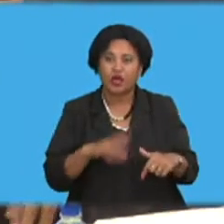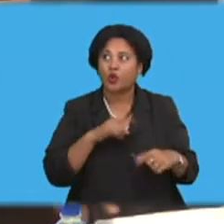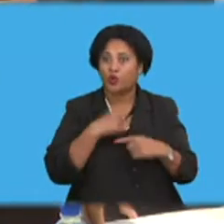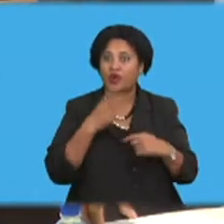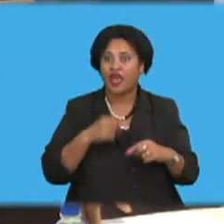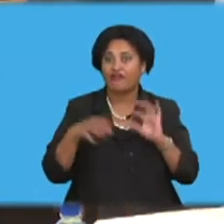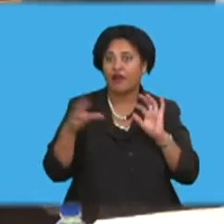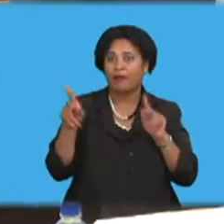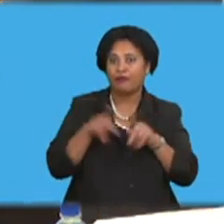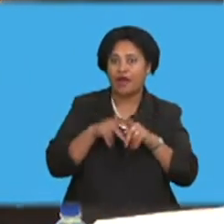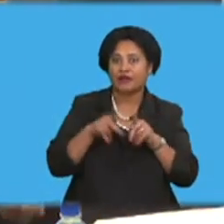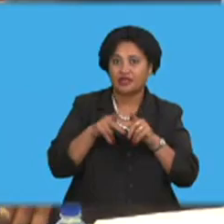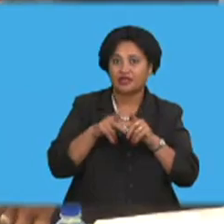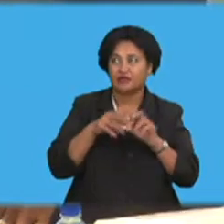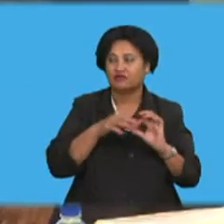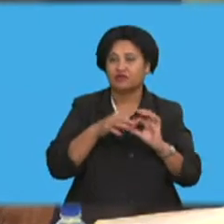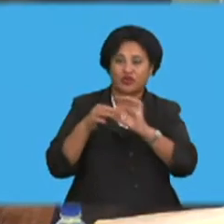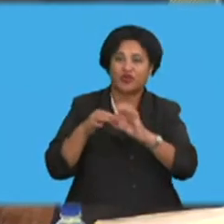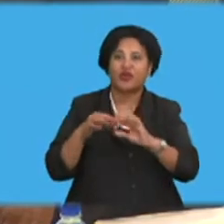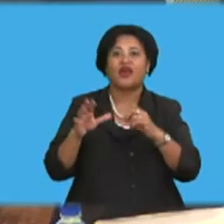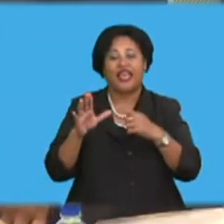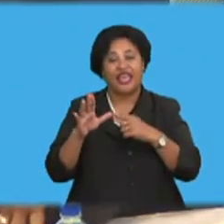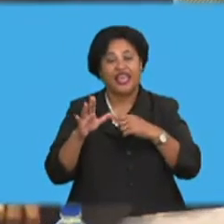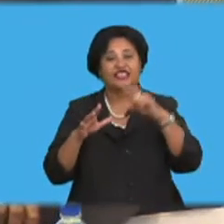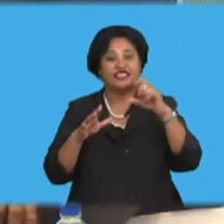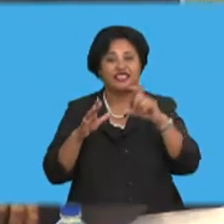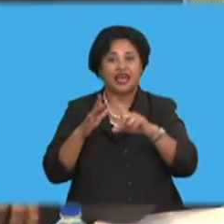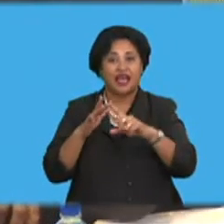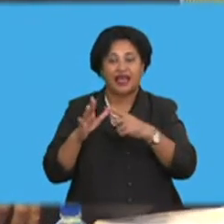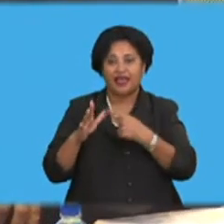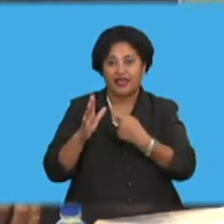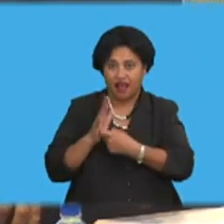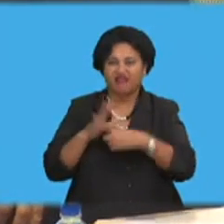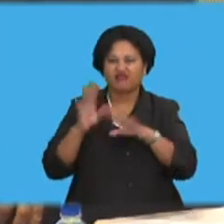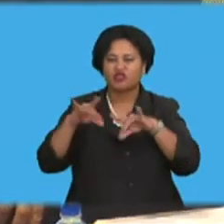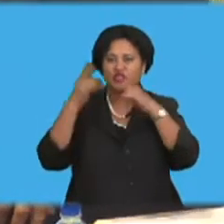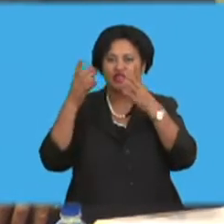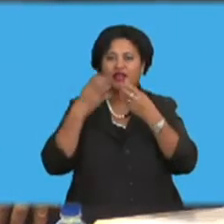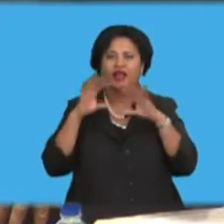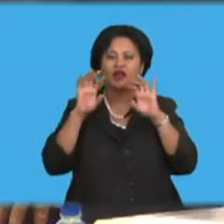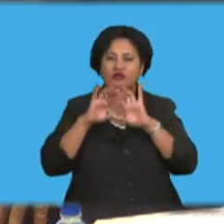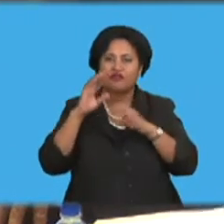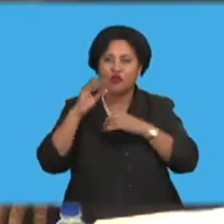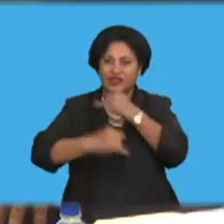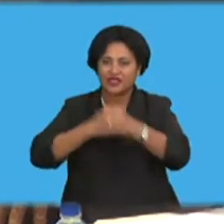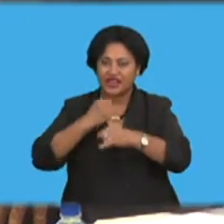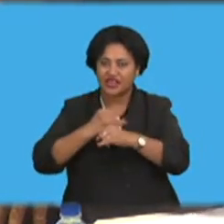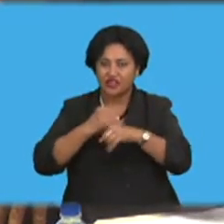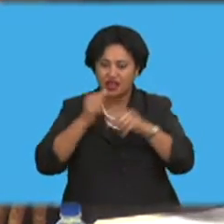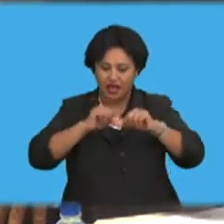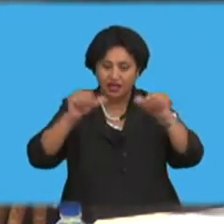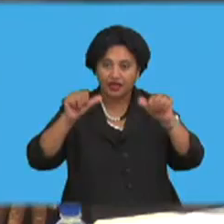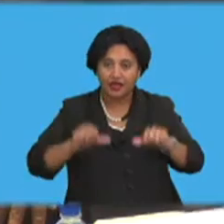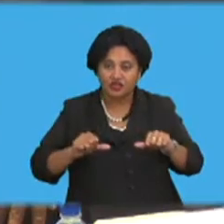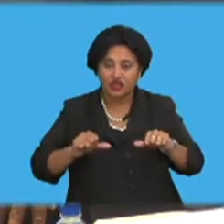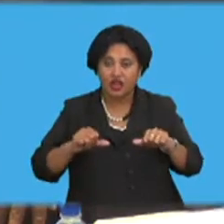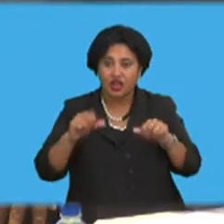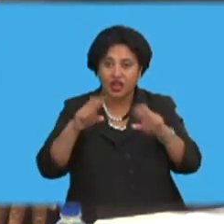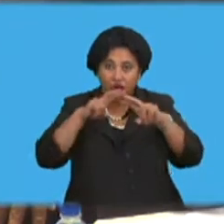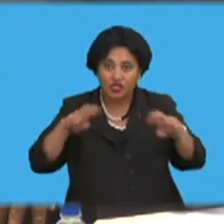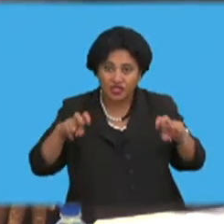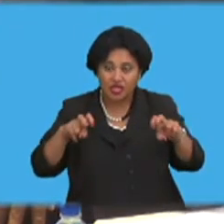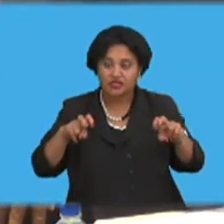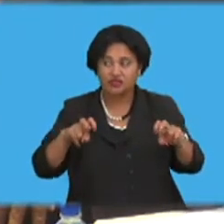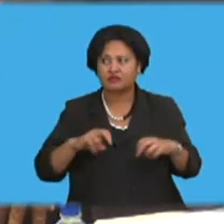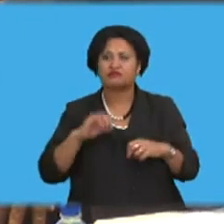I'll name a few: the ACIAR, the Australian Council for International Agriculture Research. In fact, they were in the